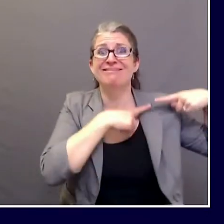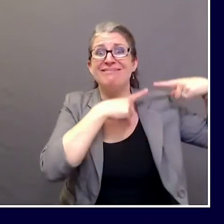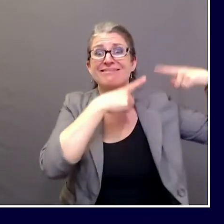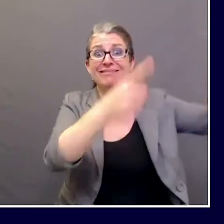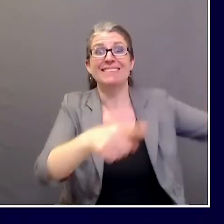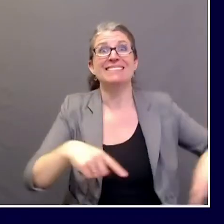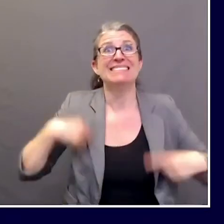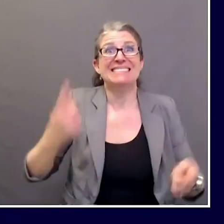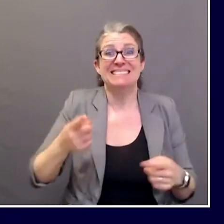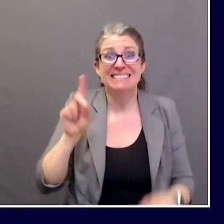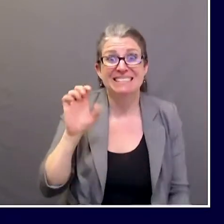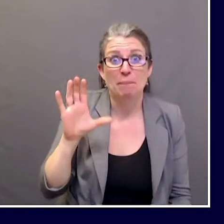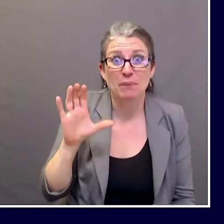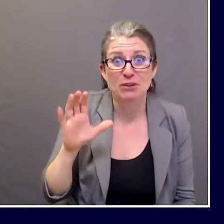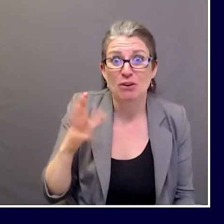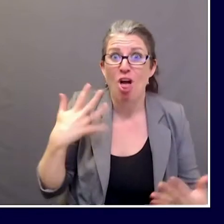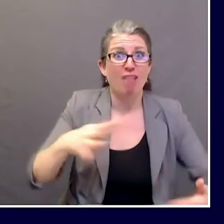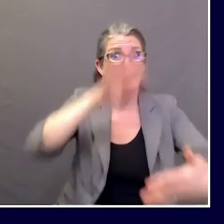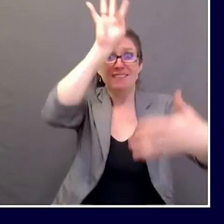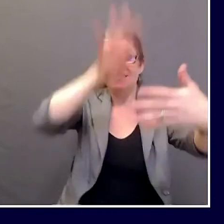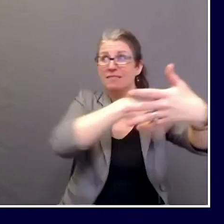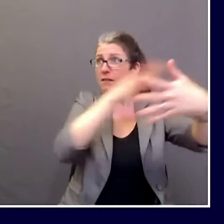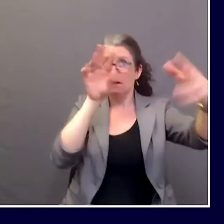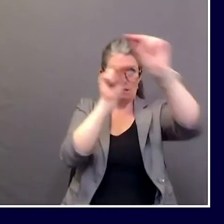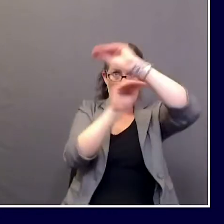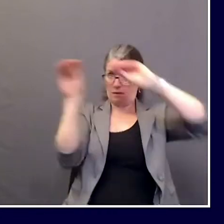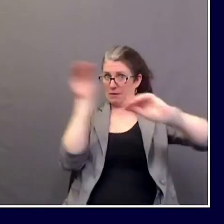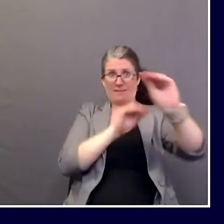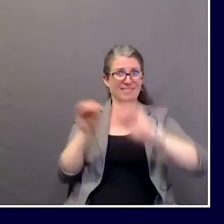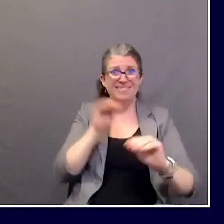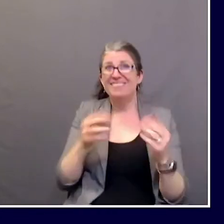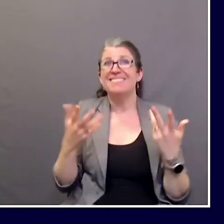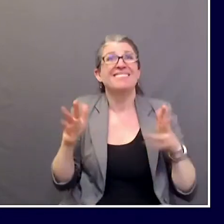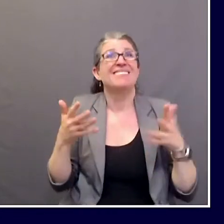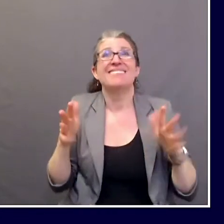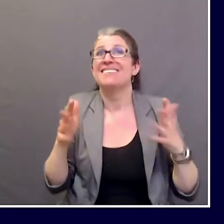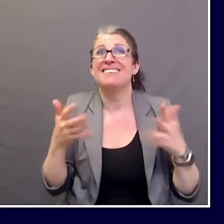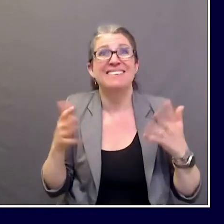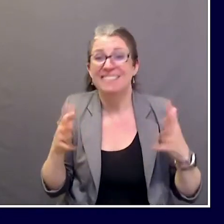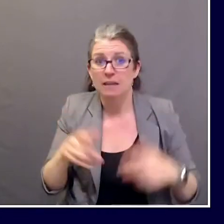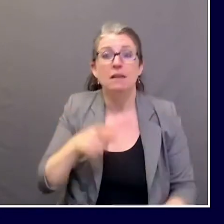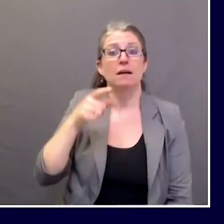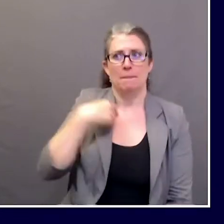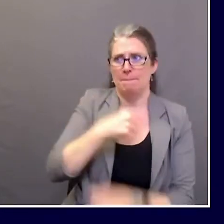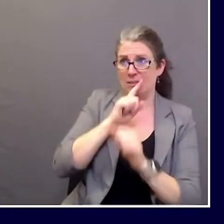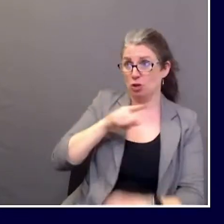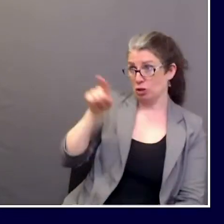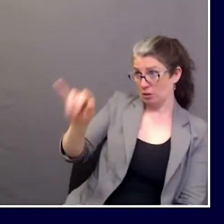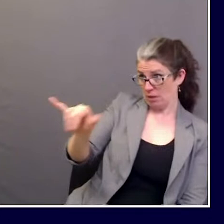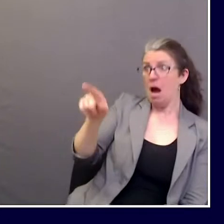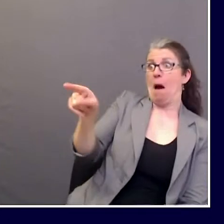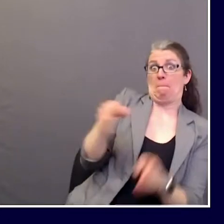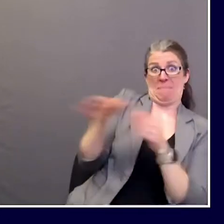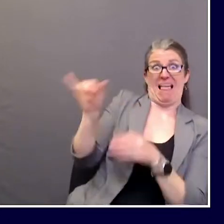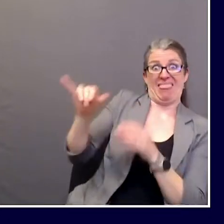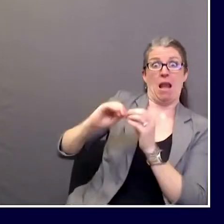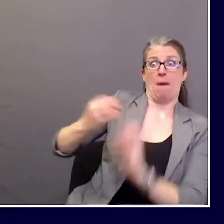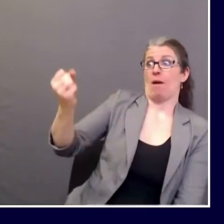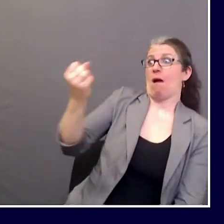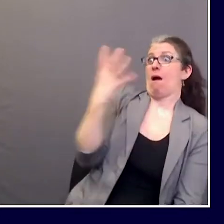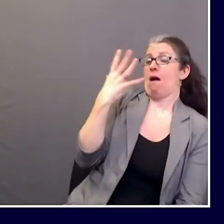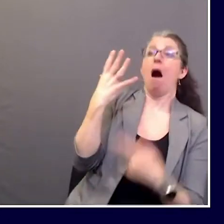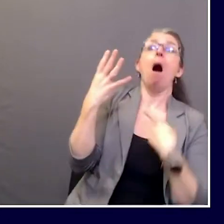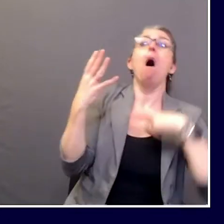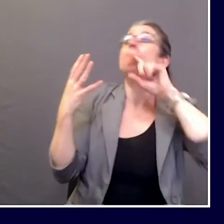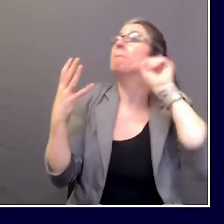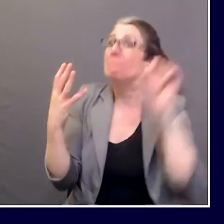So this shift won't be anything new. That being said, what we do with that inventory on hand report, what we will do for Thursday and